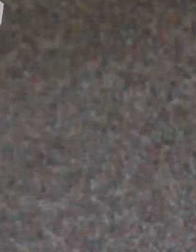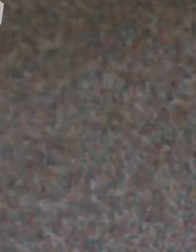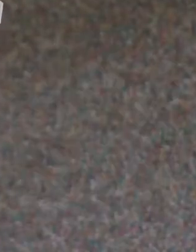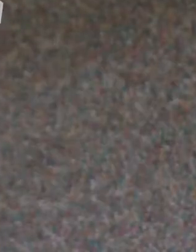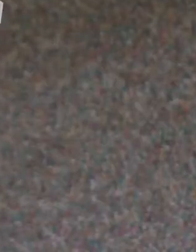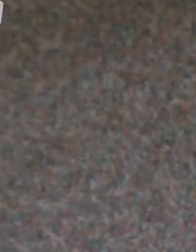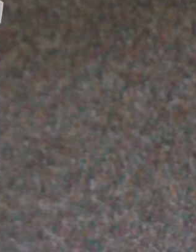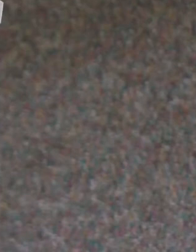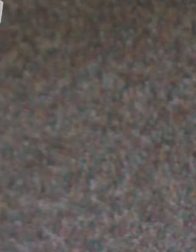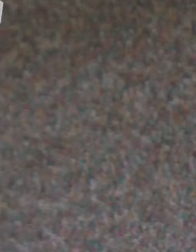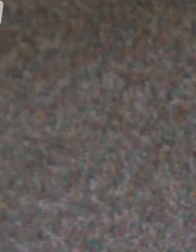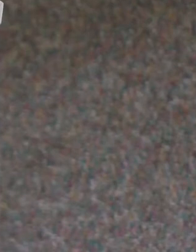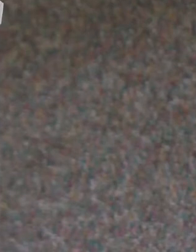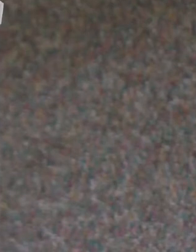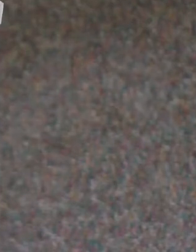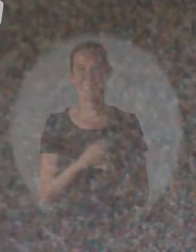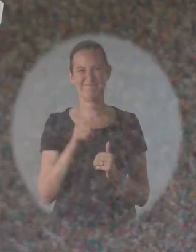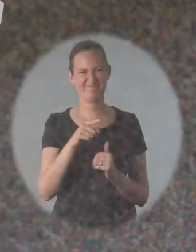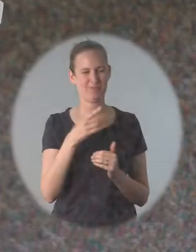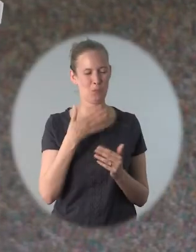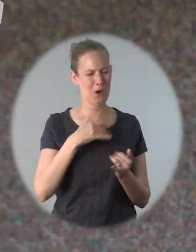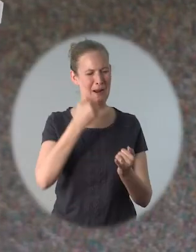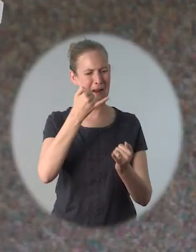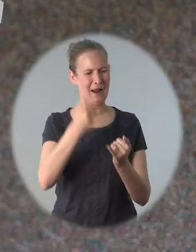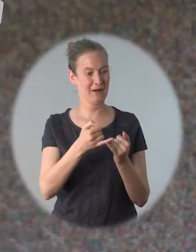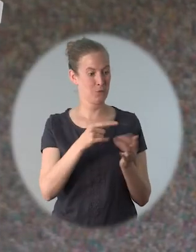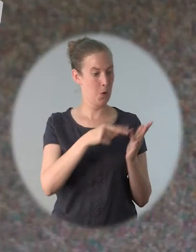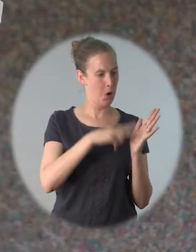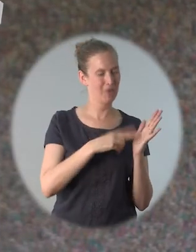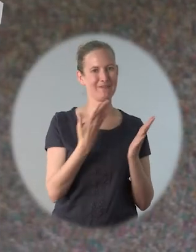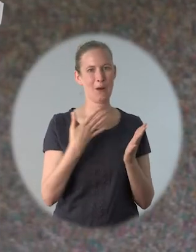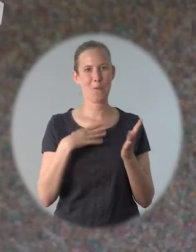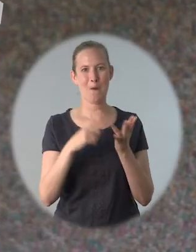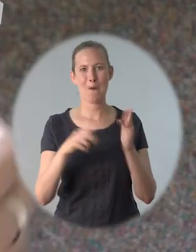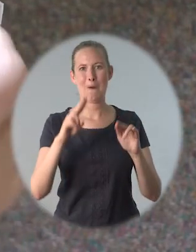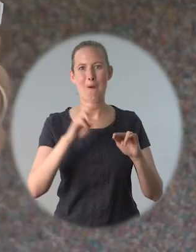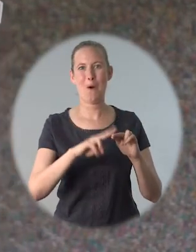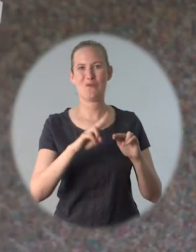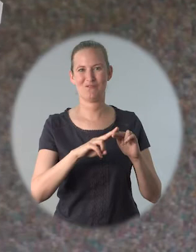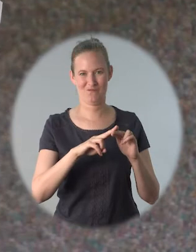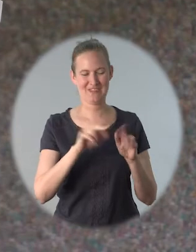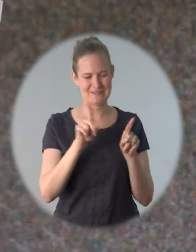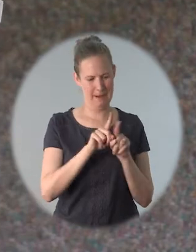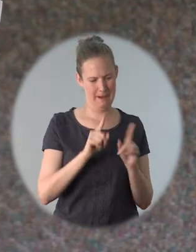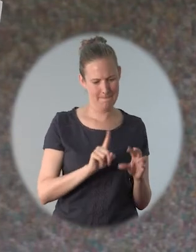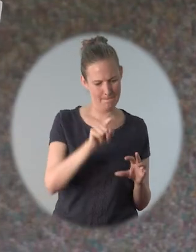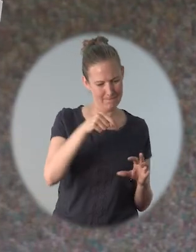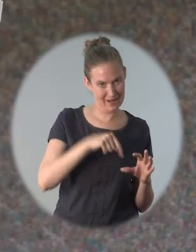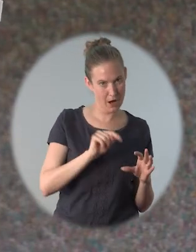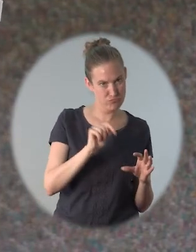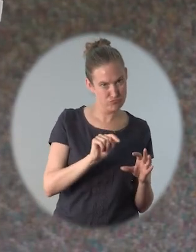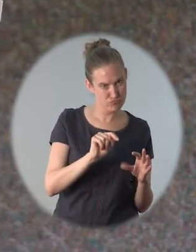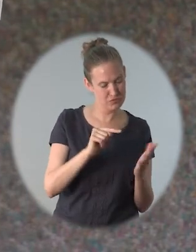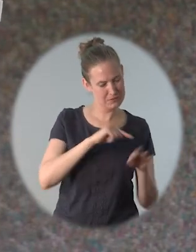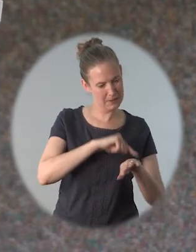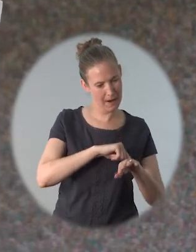to the next setting number two. This is the end of the first heating period and we set it in the same way doing the